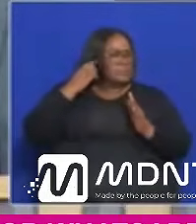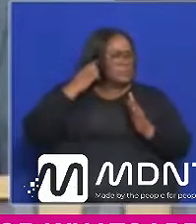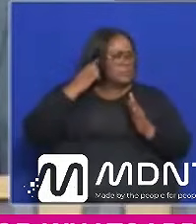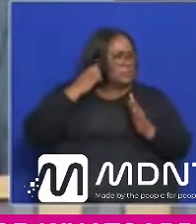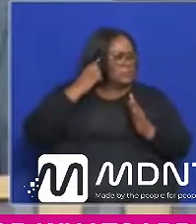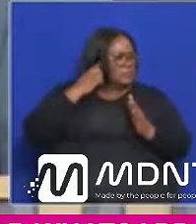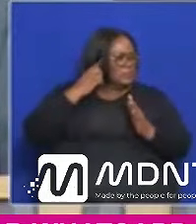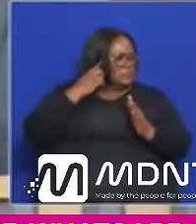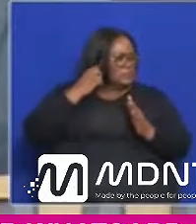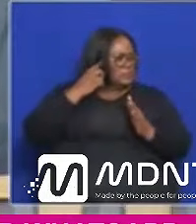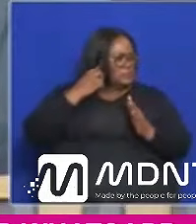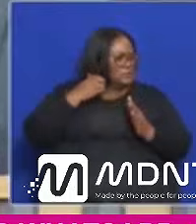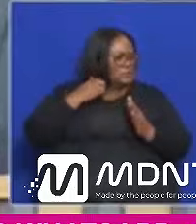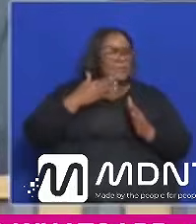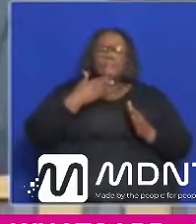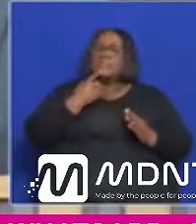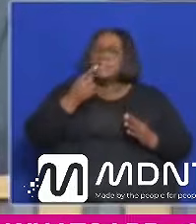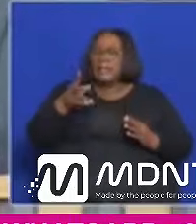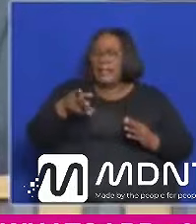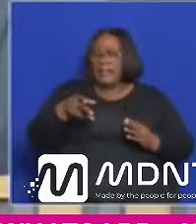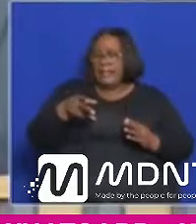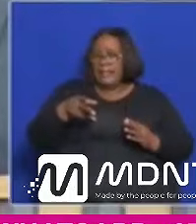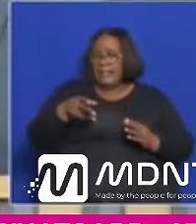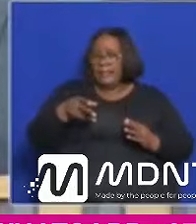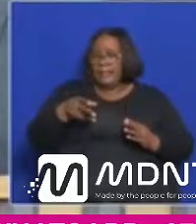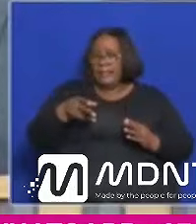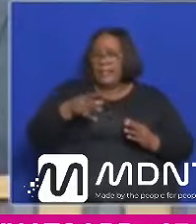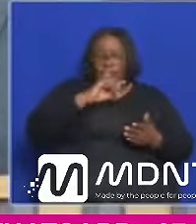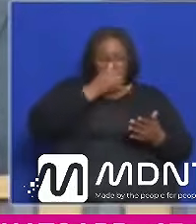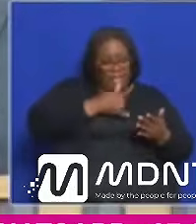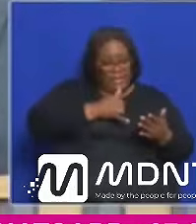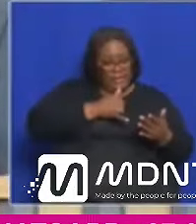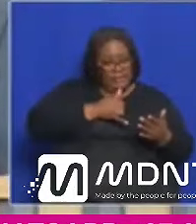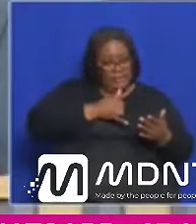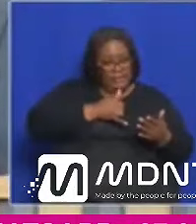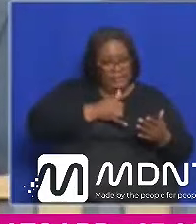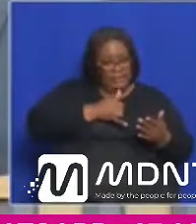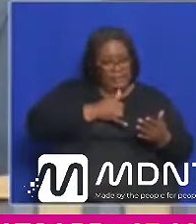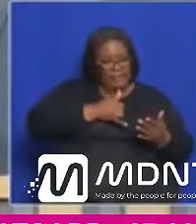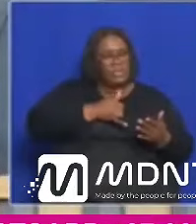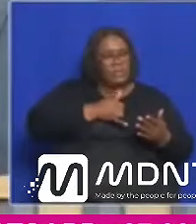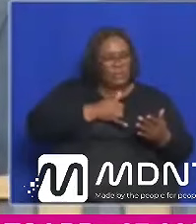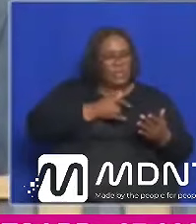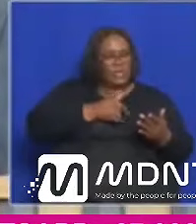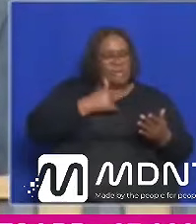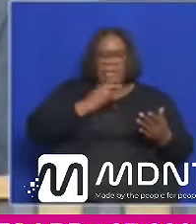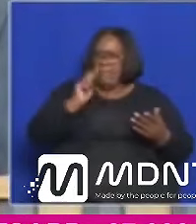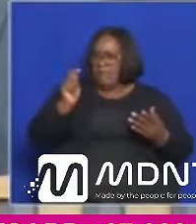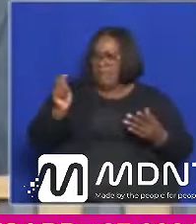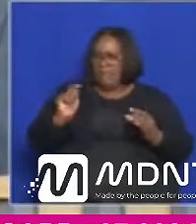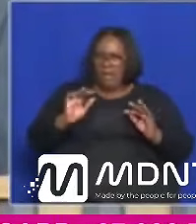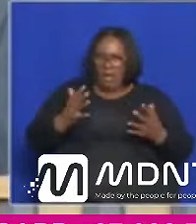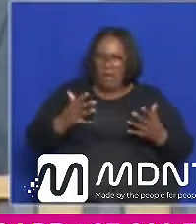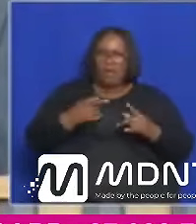Please say that again. I think I missed something. You say you need to check the terms? Check the terms of the payment from the acknowledgement of debt.